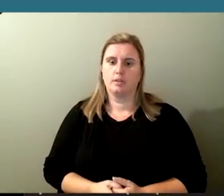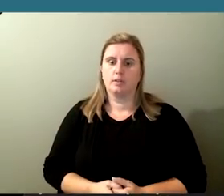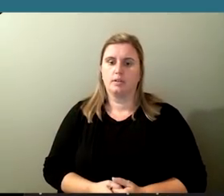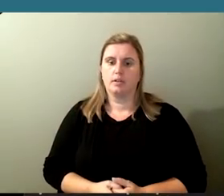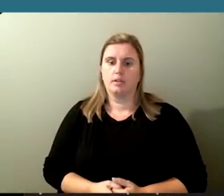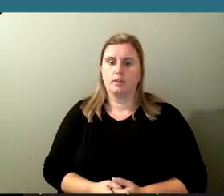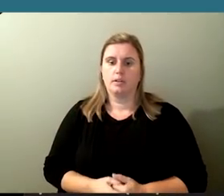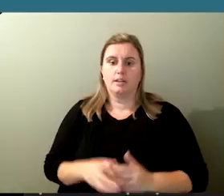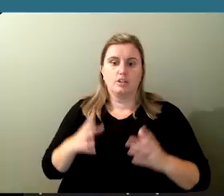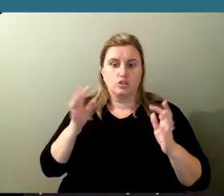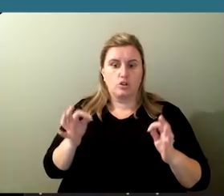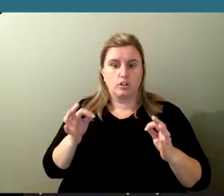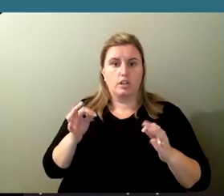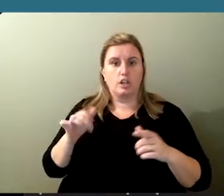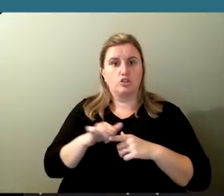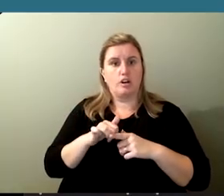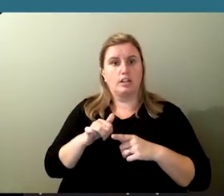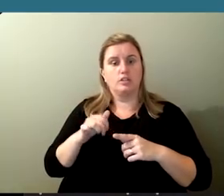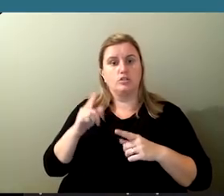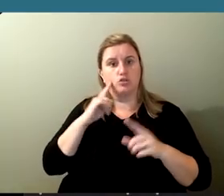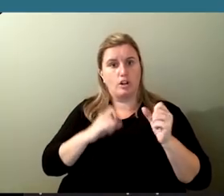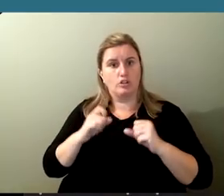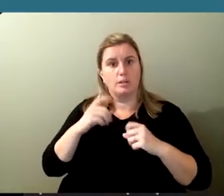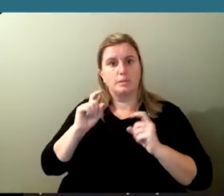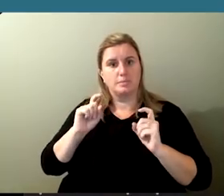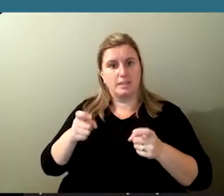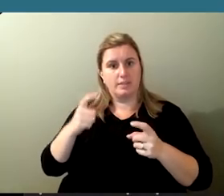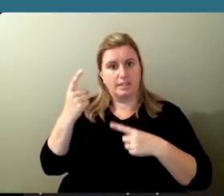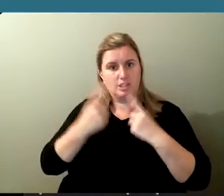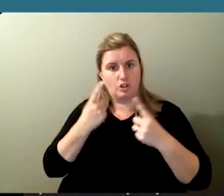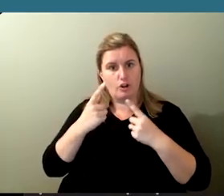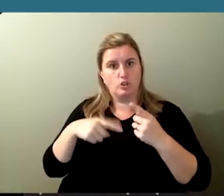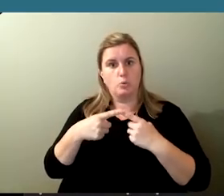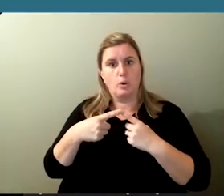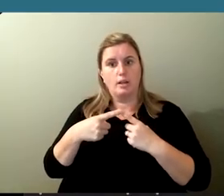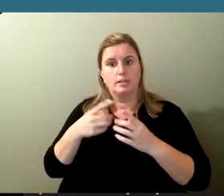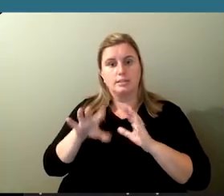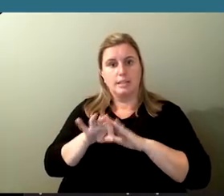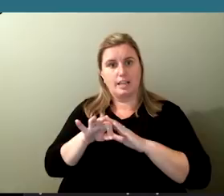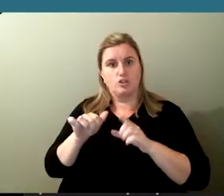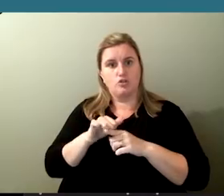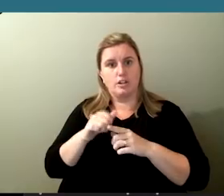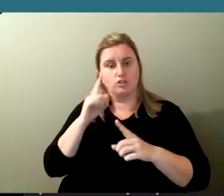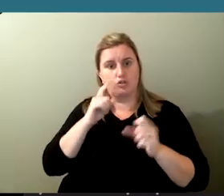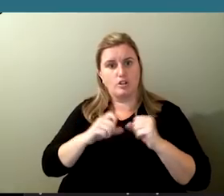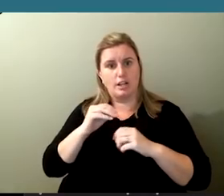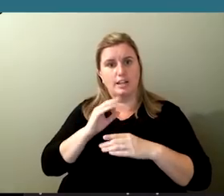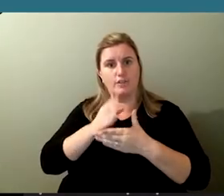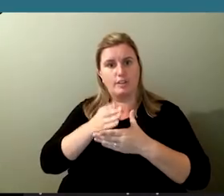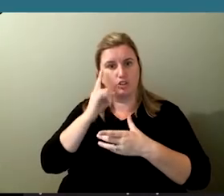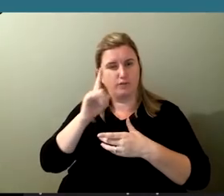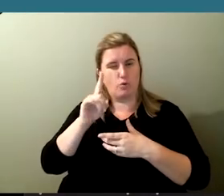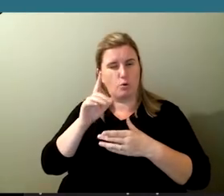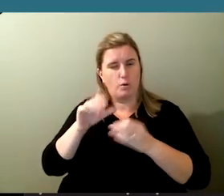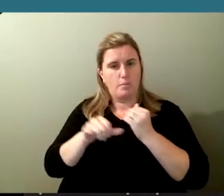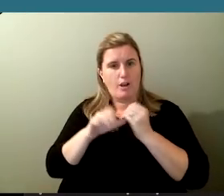a training strategy that must be given consideration when selecting training strategies and interventions for our paraeducators